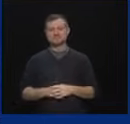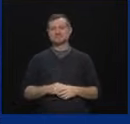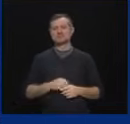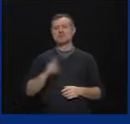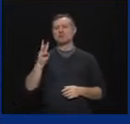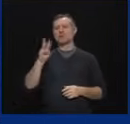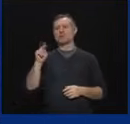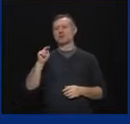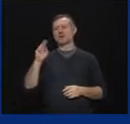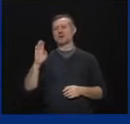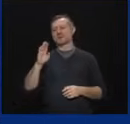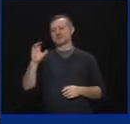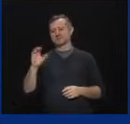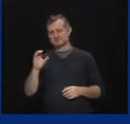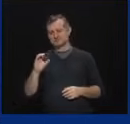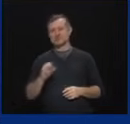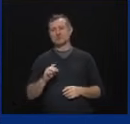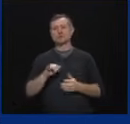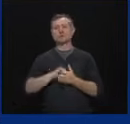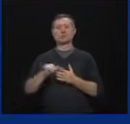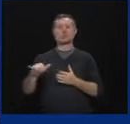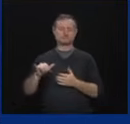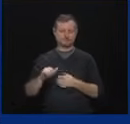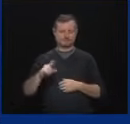York. Andrew?